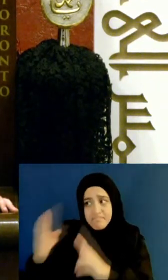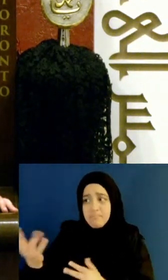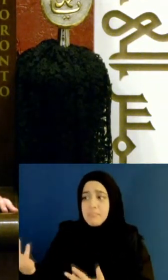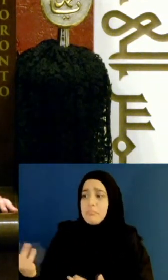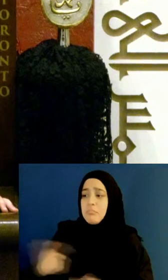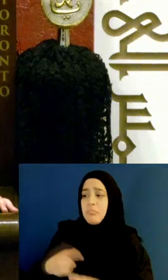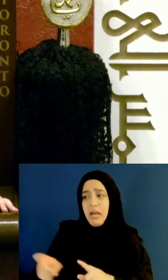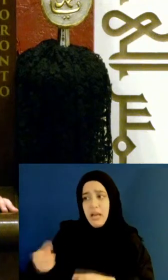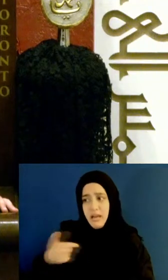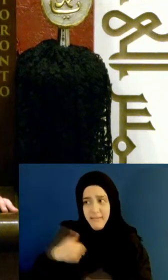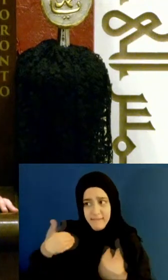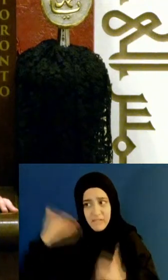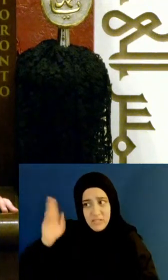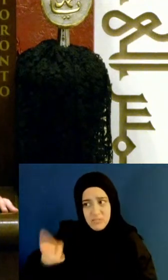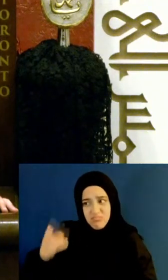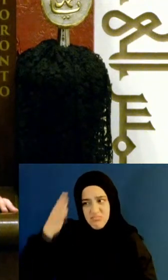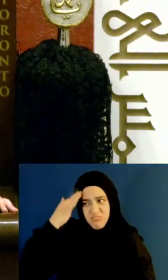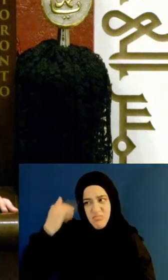under Habib?